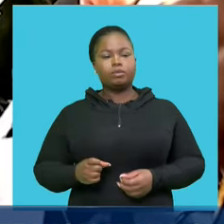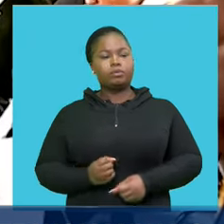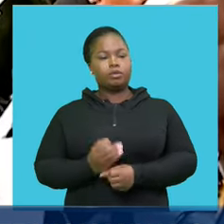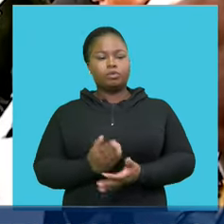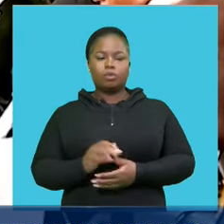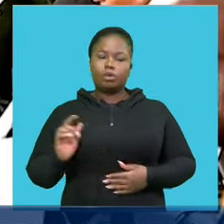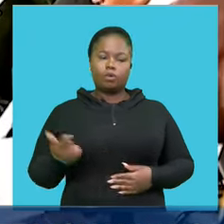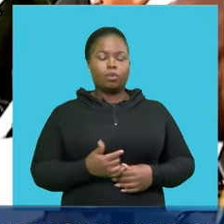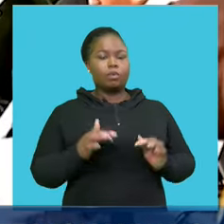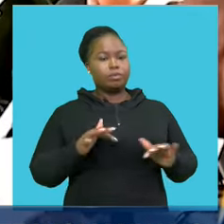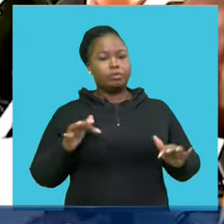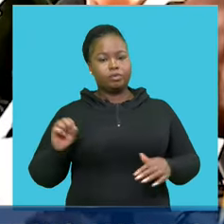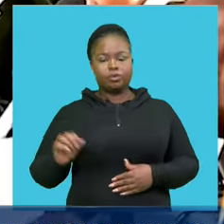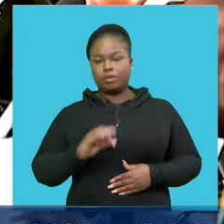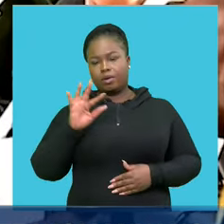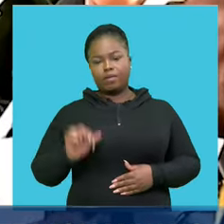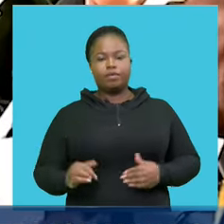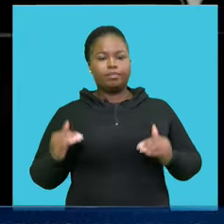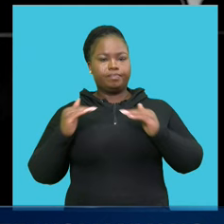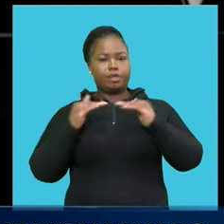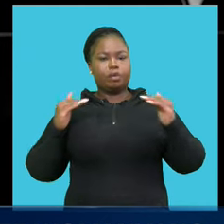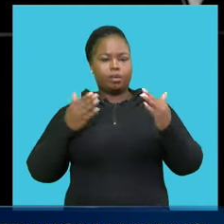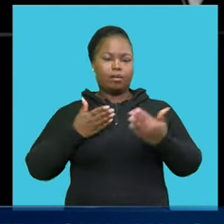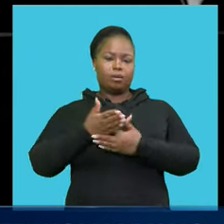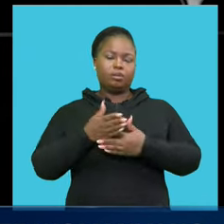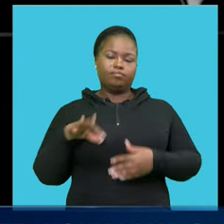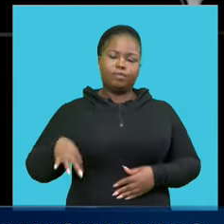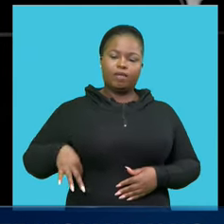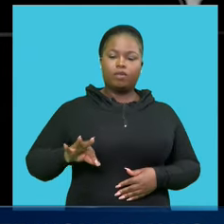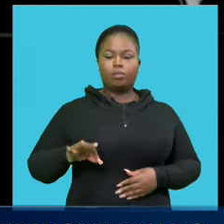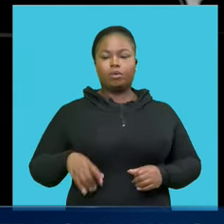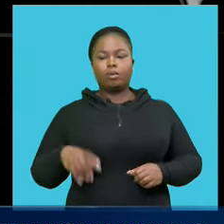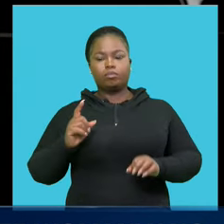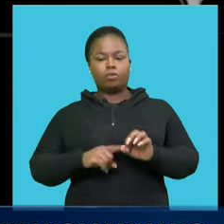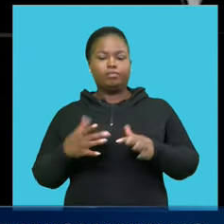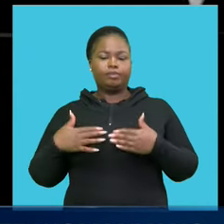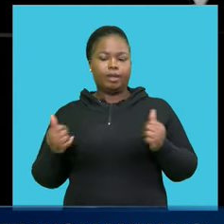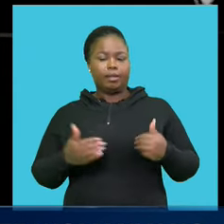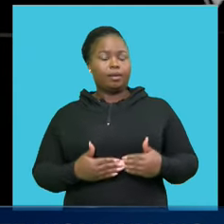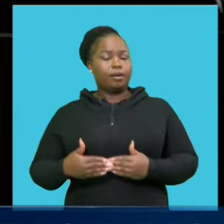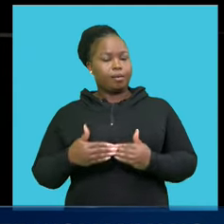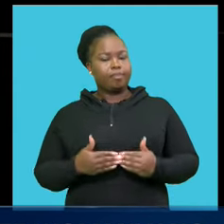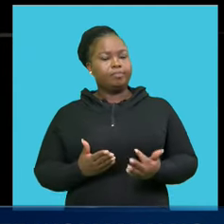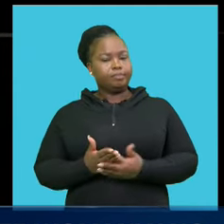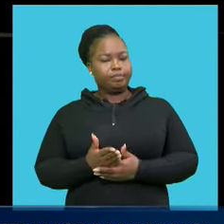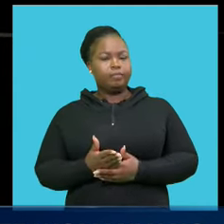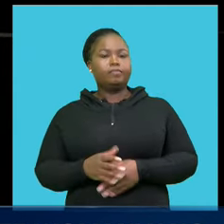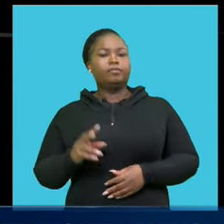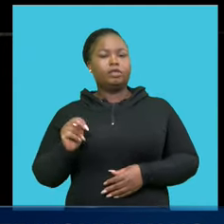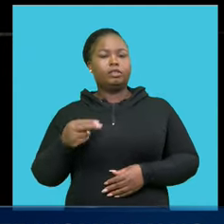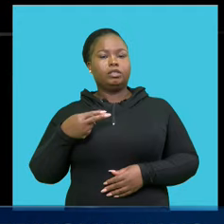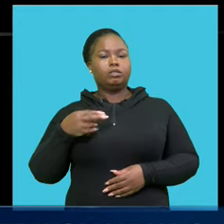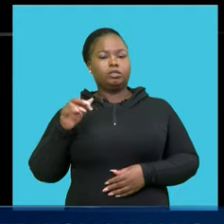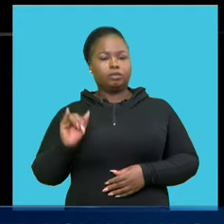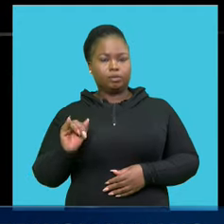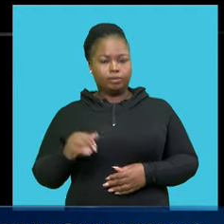in South Africa has equal access to affordable quality health care through the implementation of the NHI.